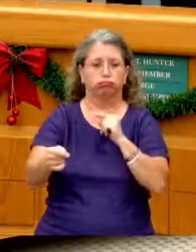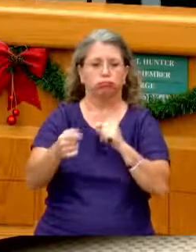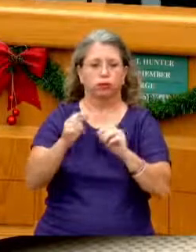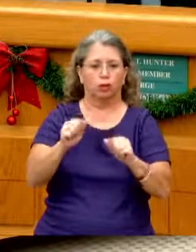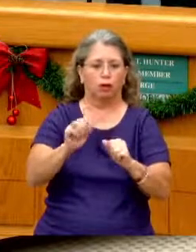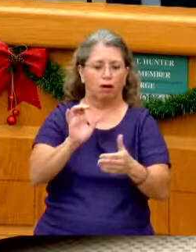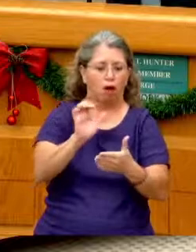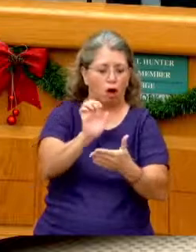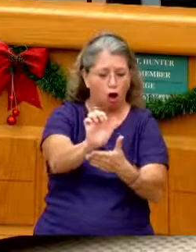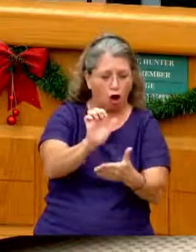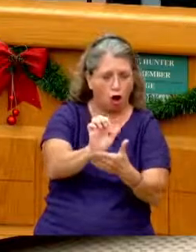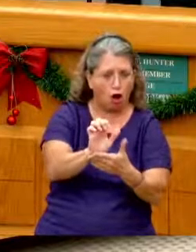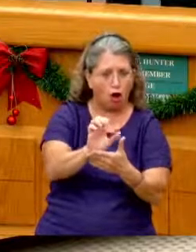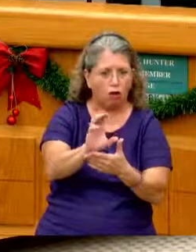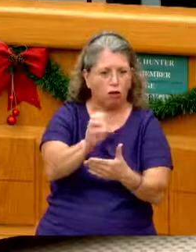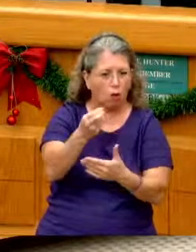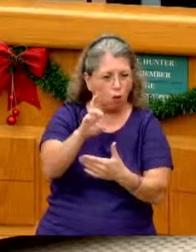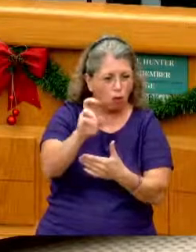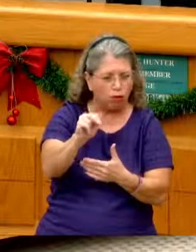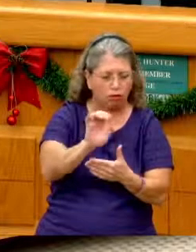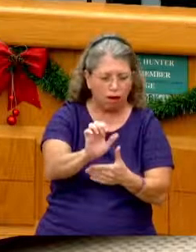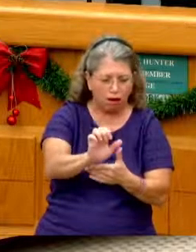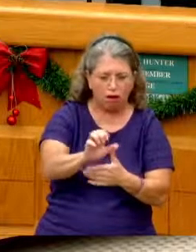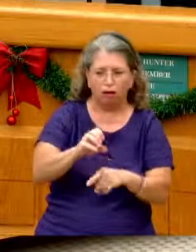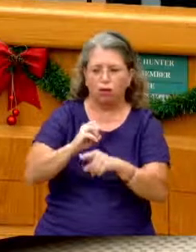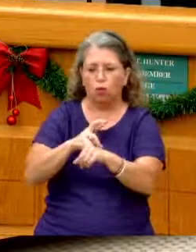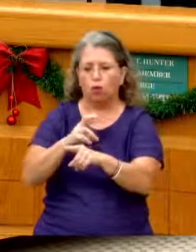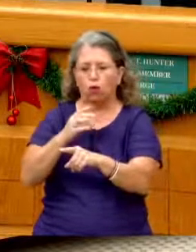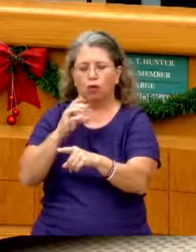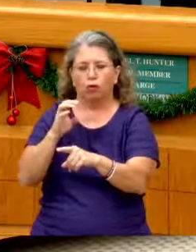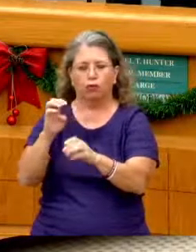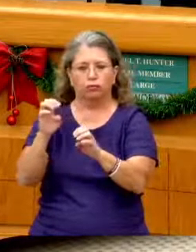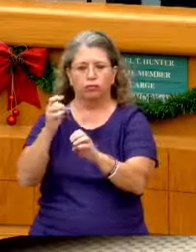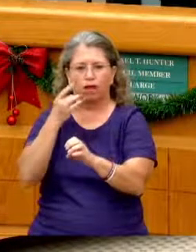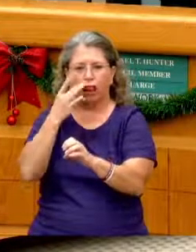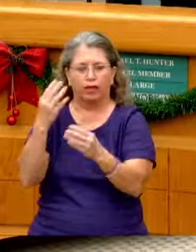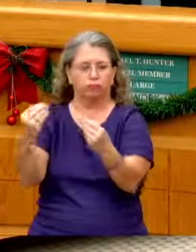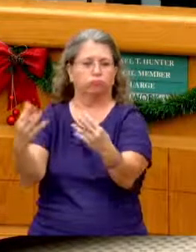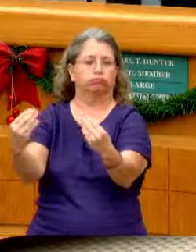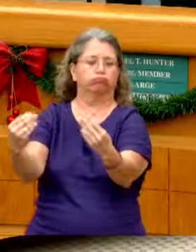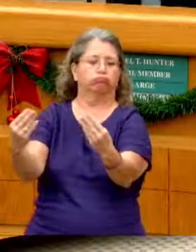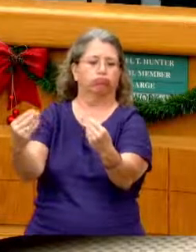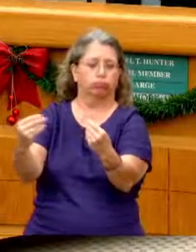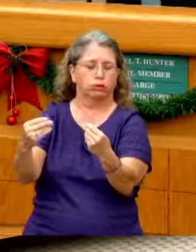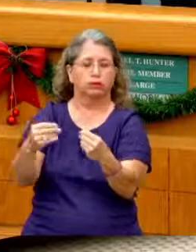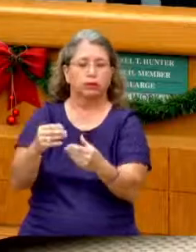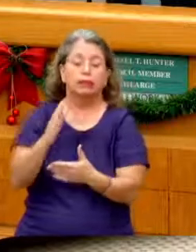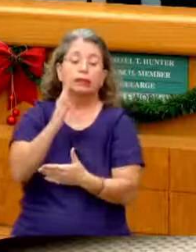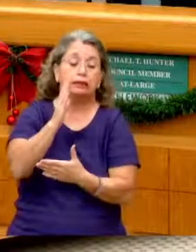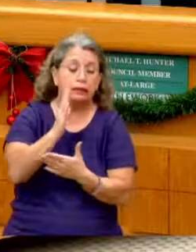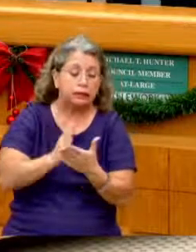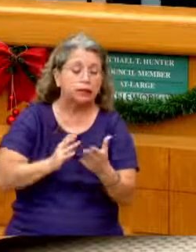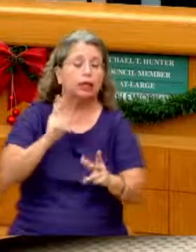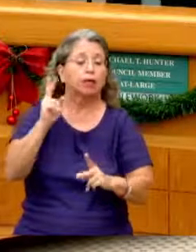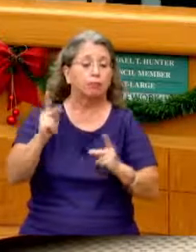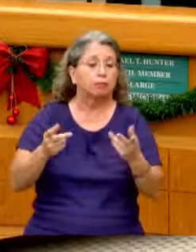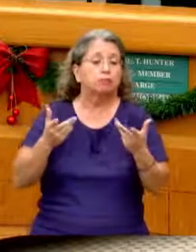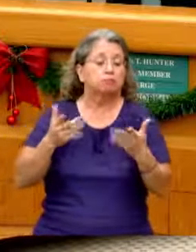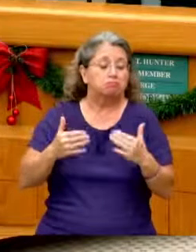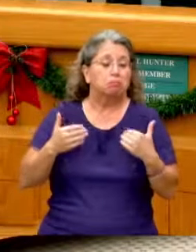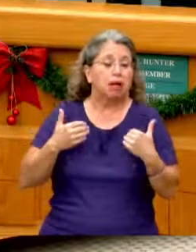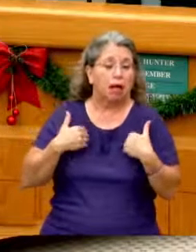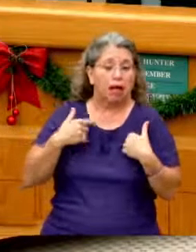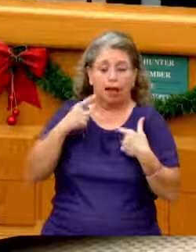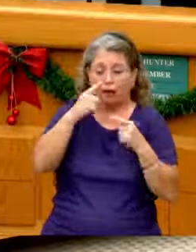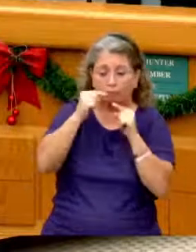to get their attention. For those individuals, there are some that are known to have allergic reactions. We actually ask